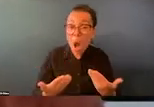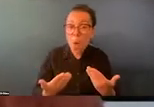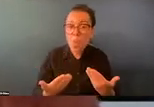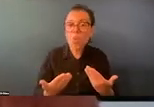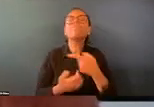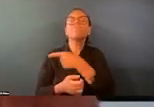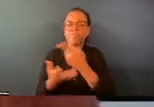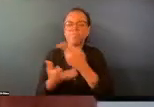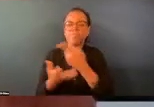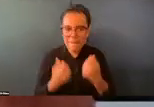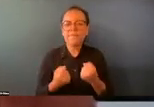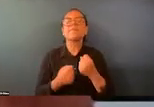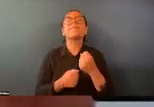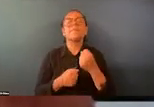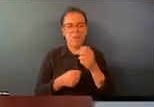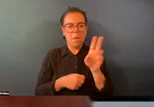now privacy to use